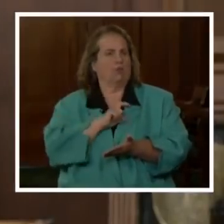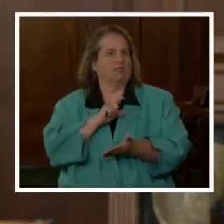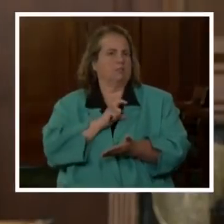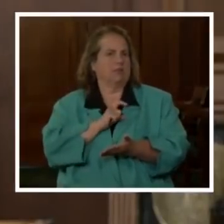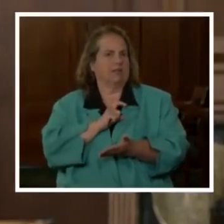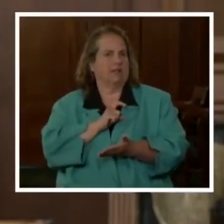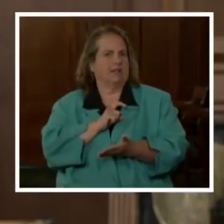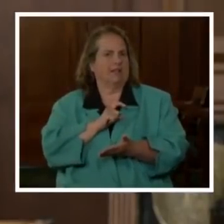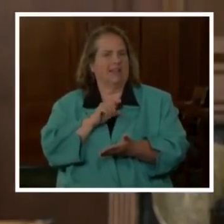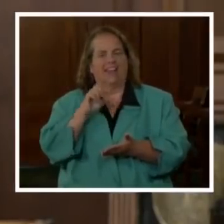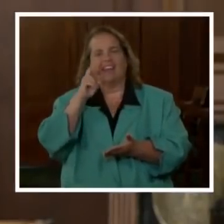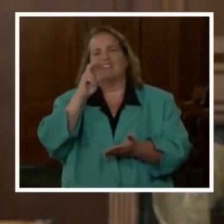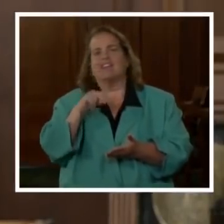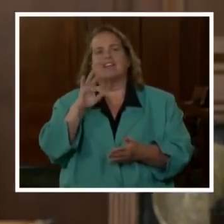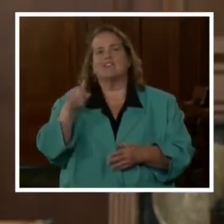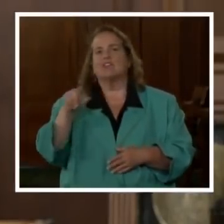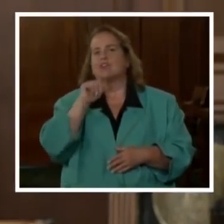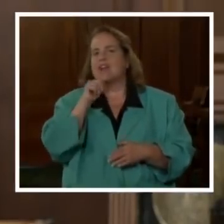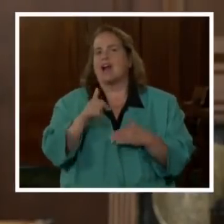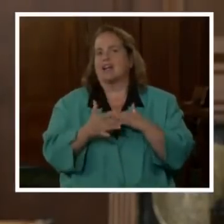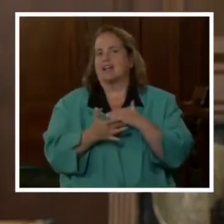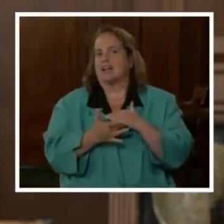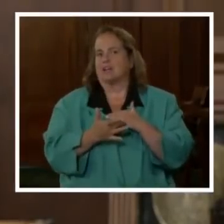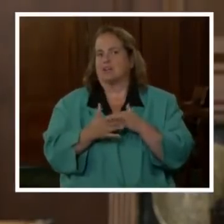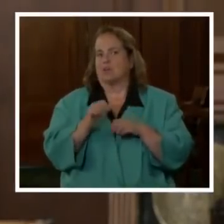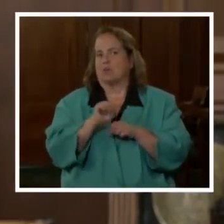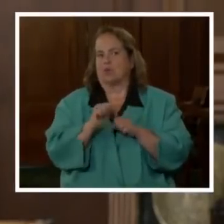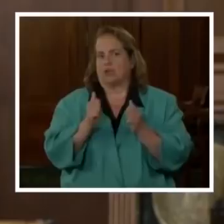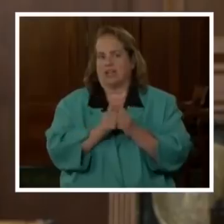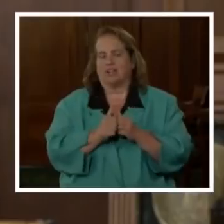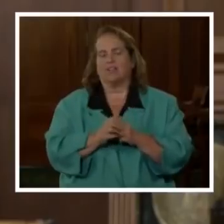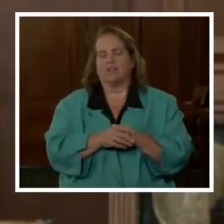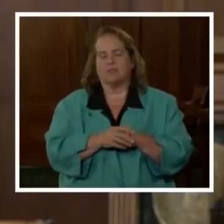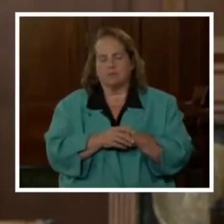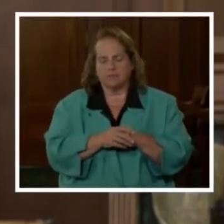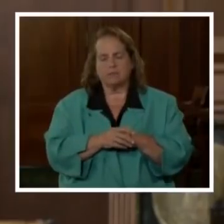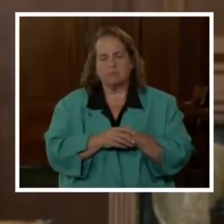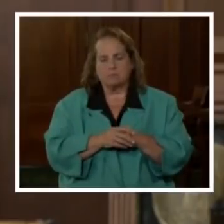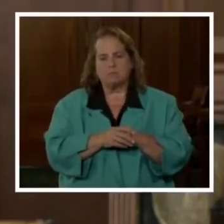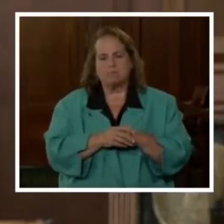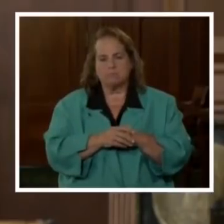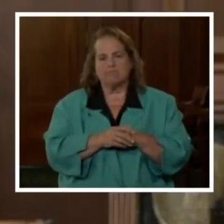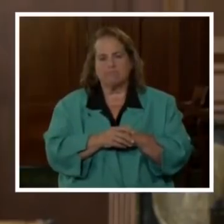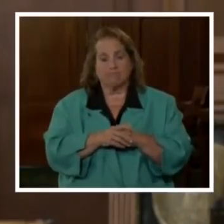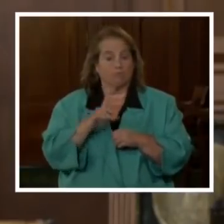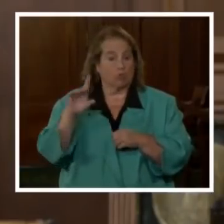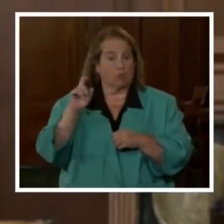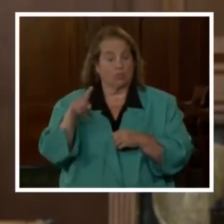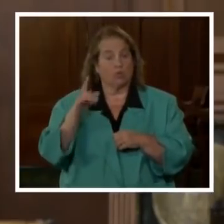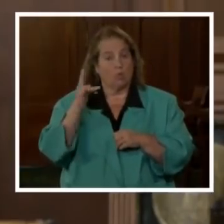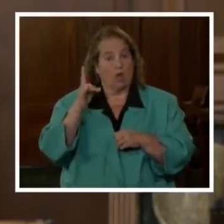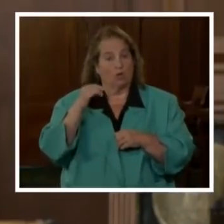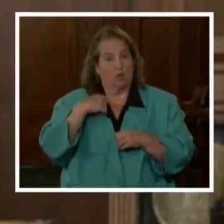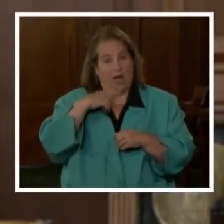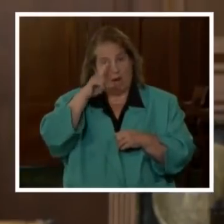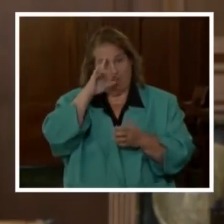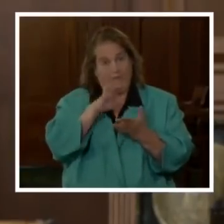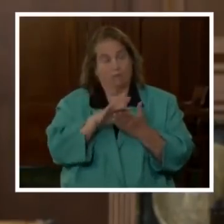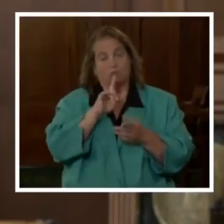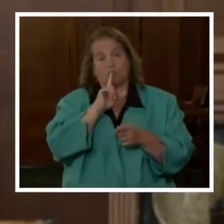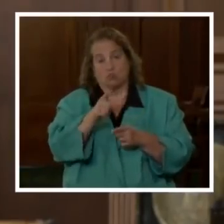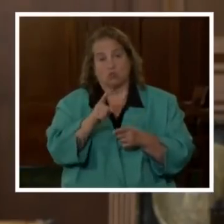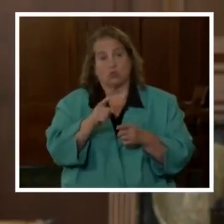police officers, even if they're not technically colleagues? Now, the question is, why do I believe that there will be true independence